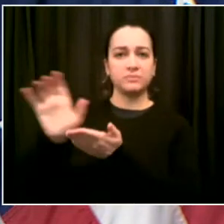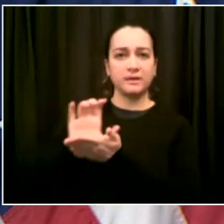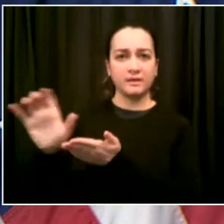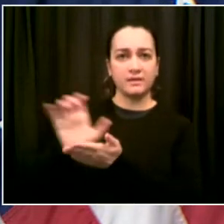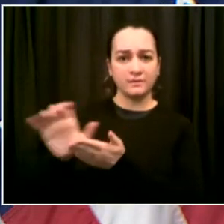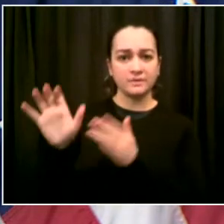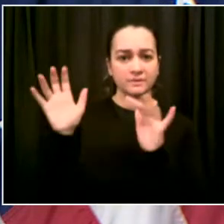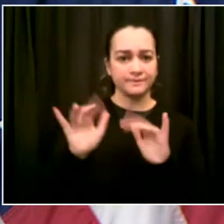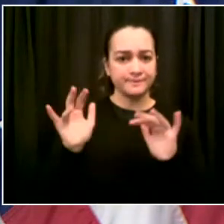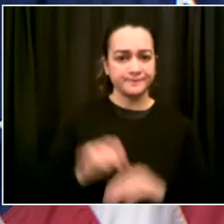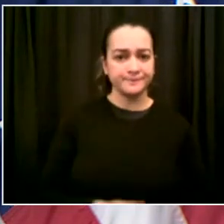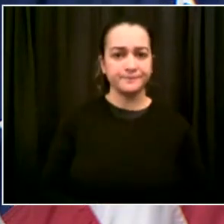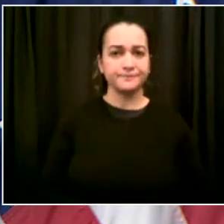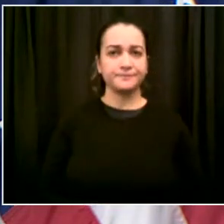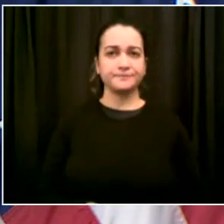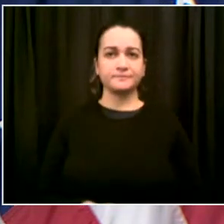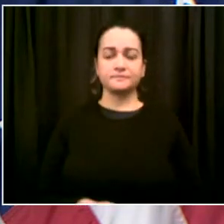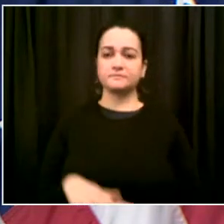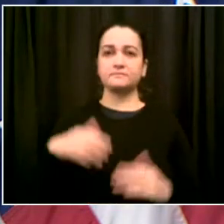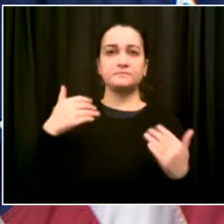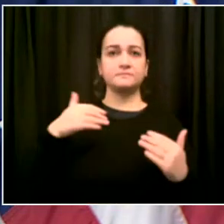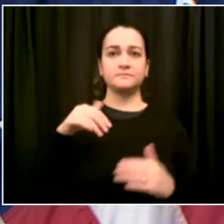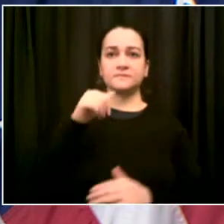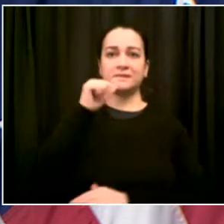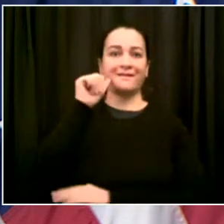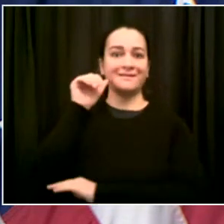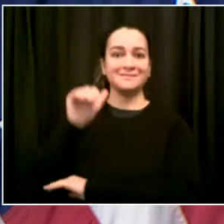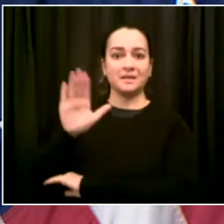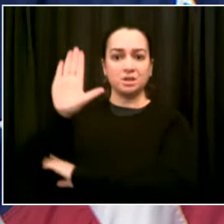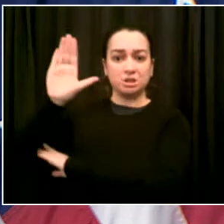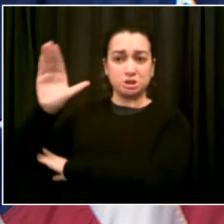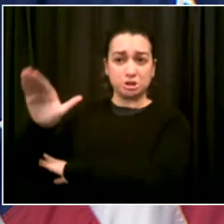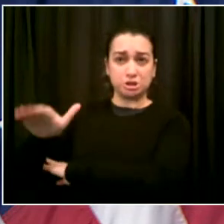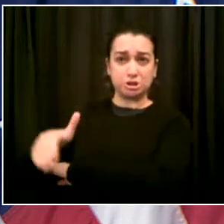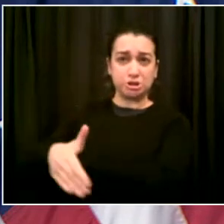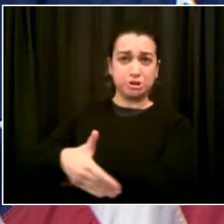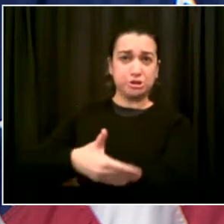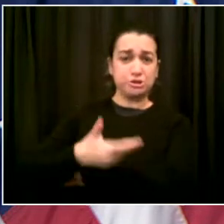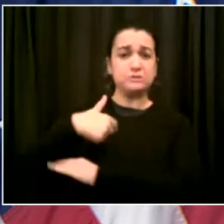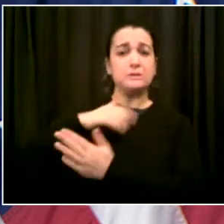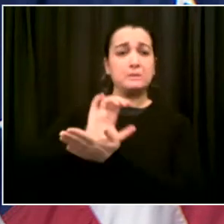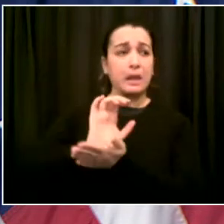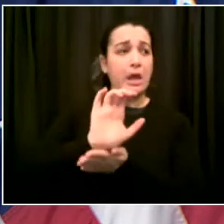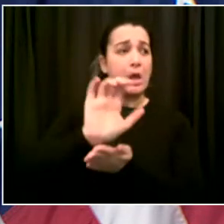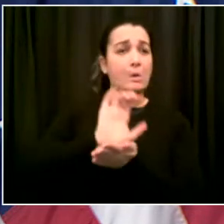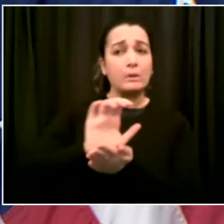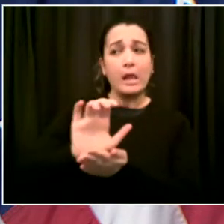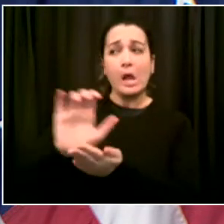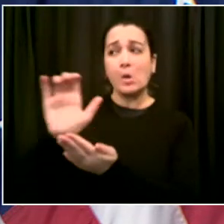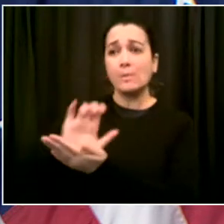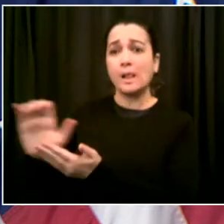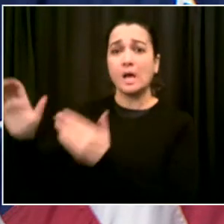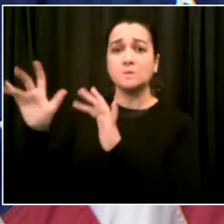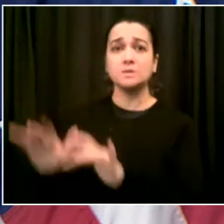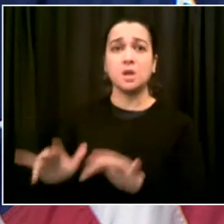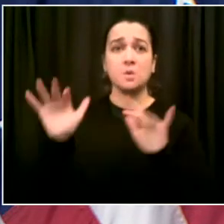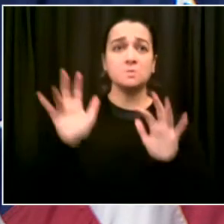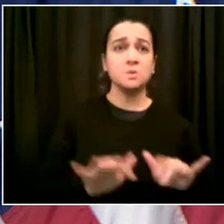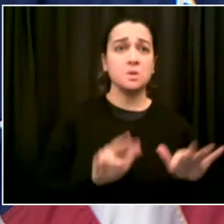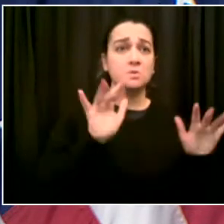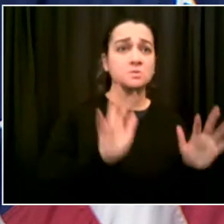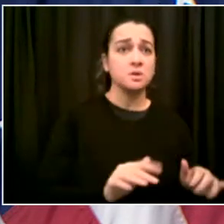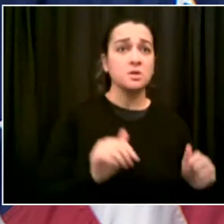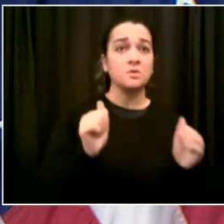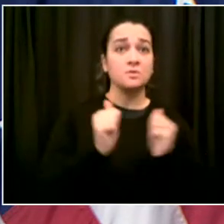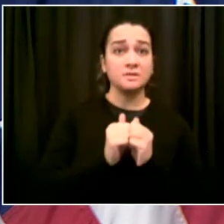we were out there plowing all night long with the full complement of over 700 spreaders and 2,000 plowed vehicles. And we fought about a 6-inch snowstorm